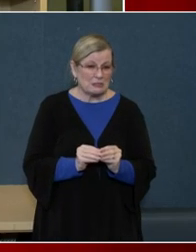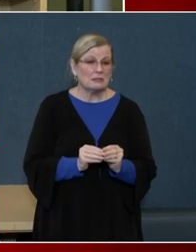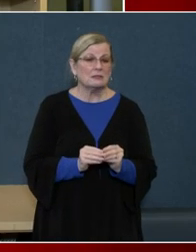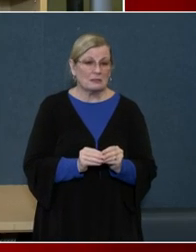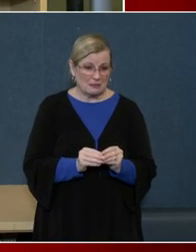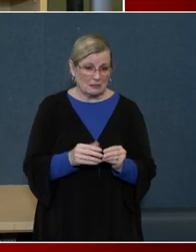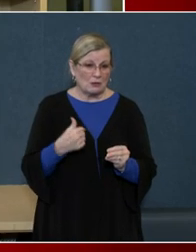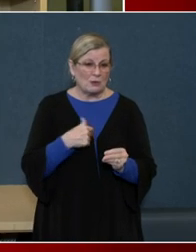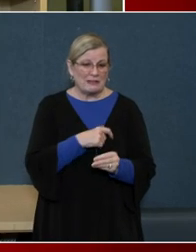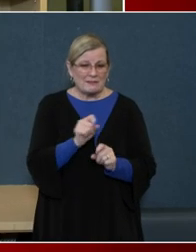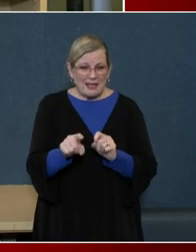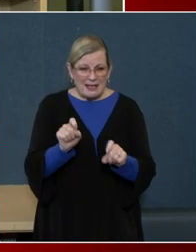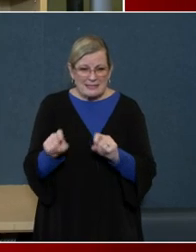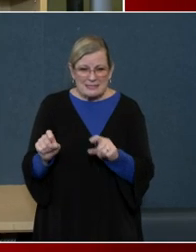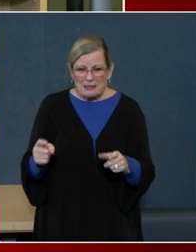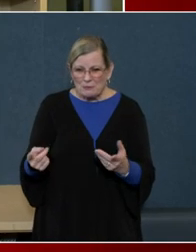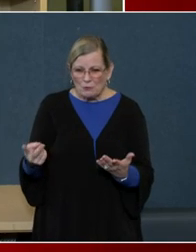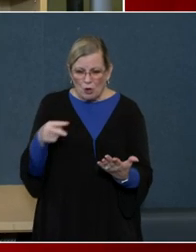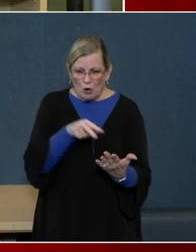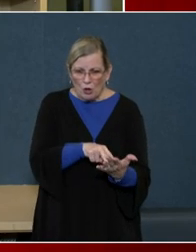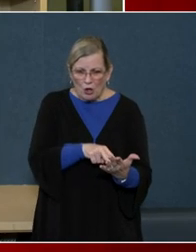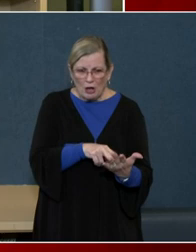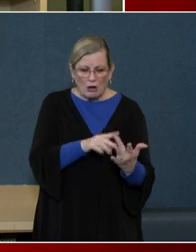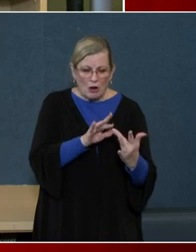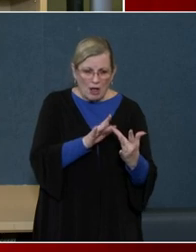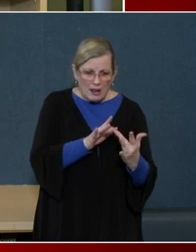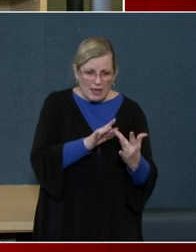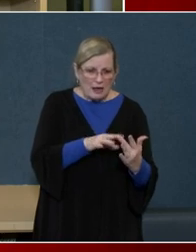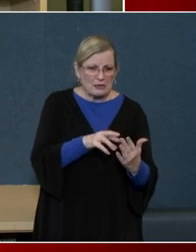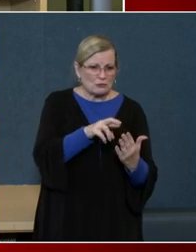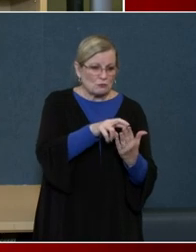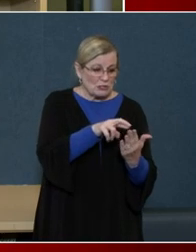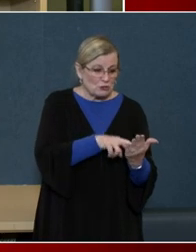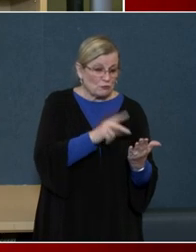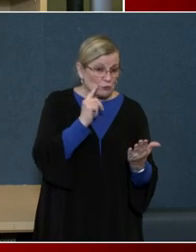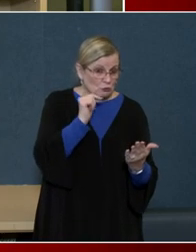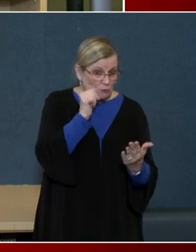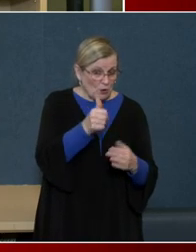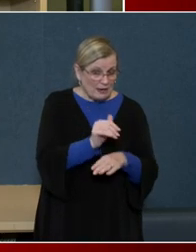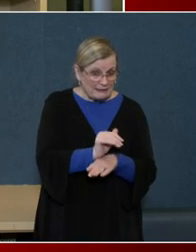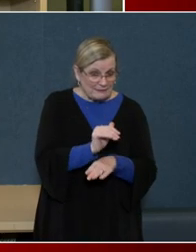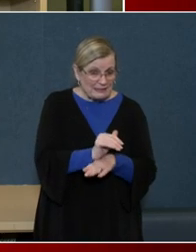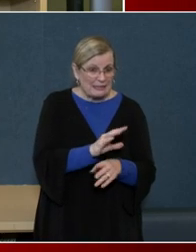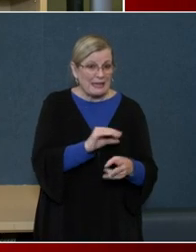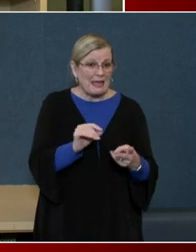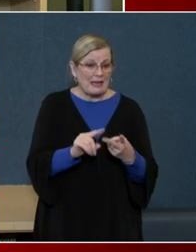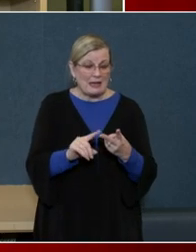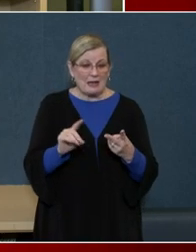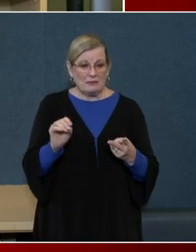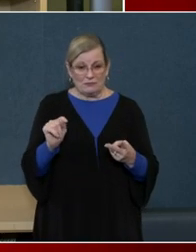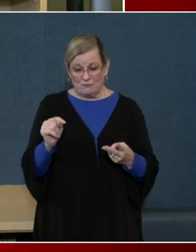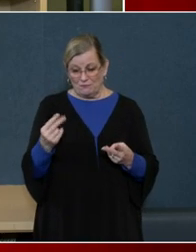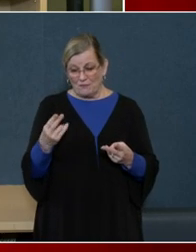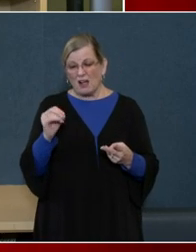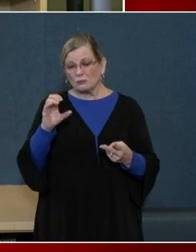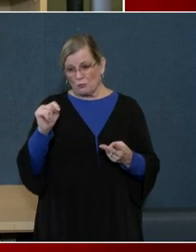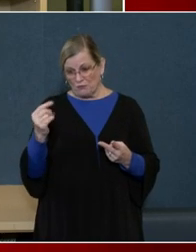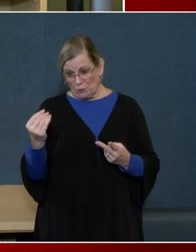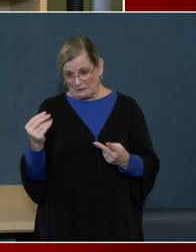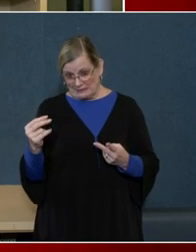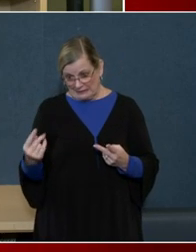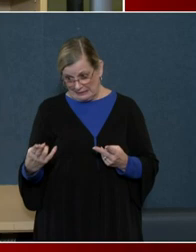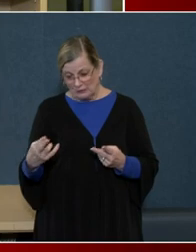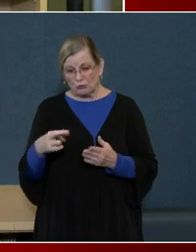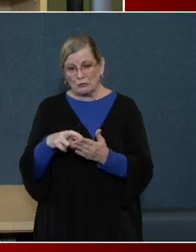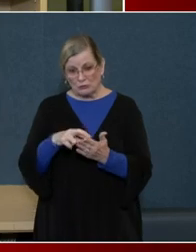register for the session on tomorrow evening and then also on the 14th. But they don't need to do anything right